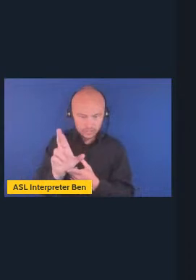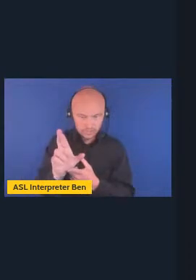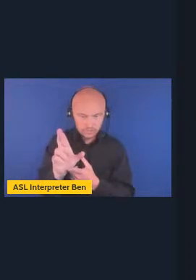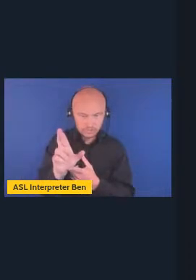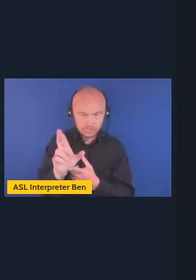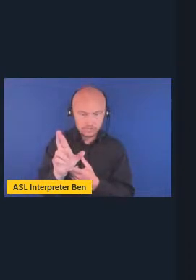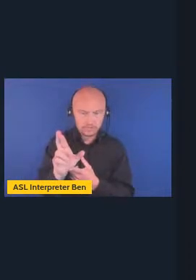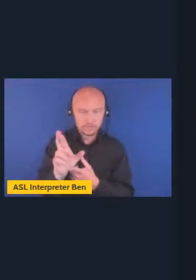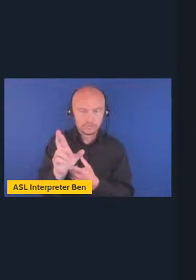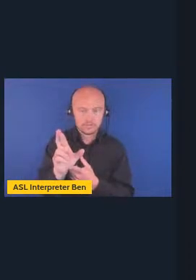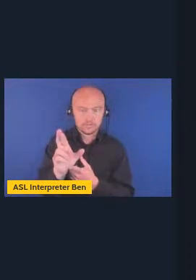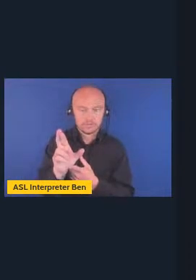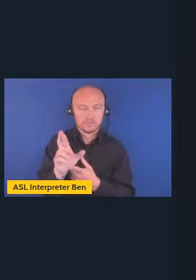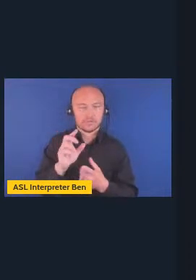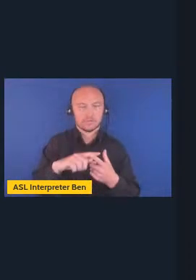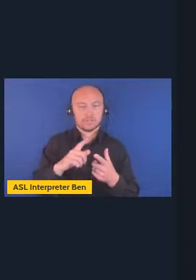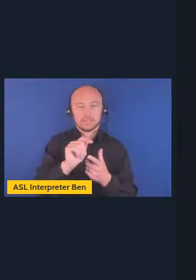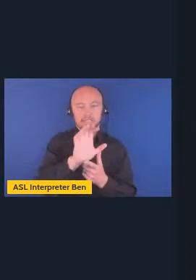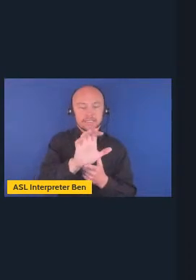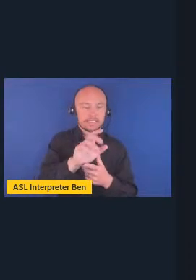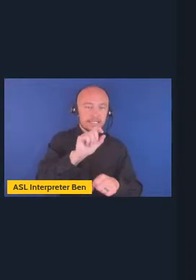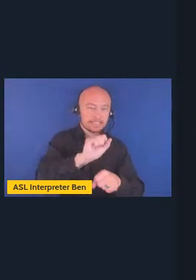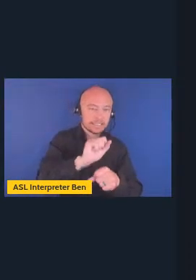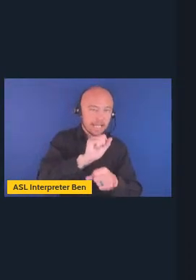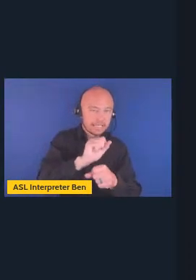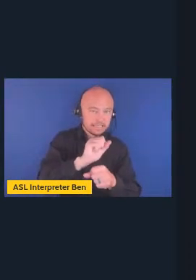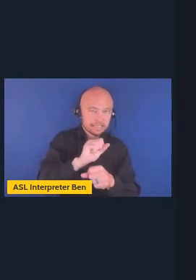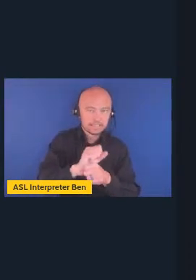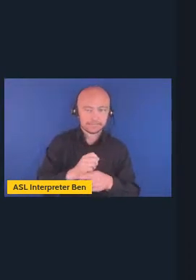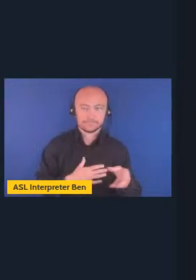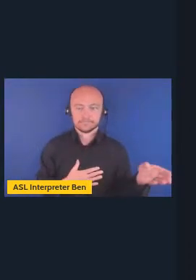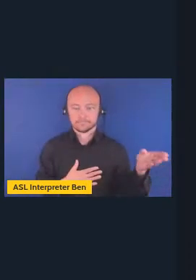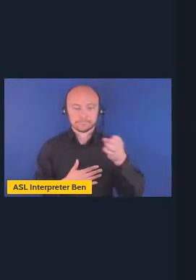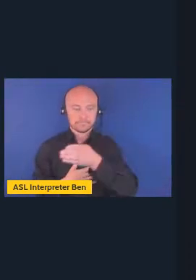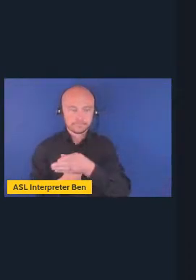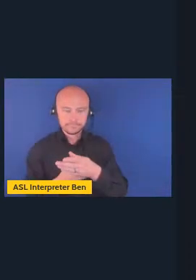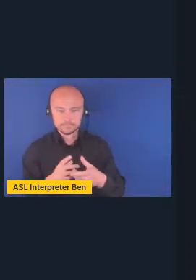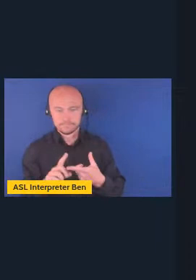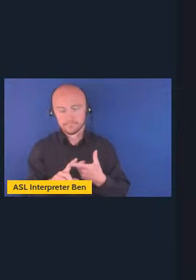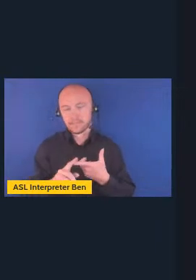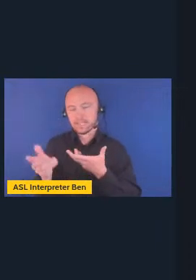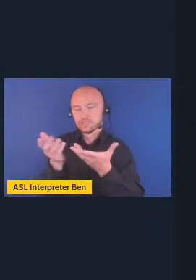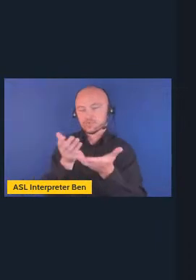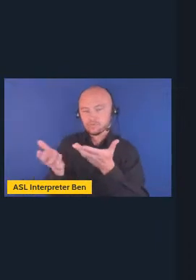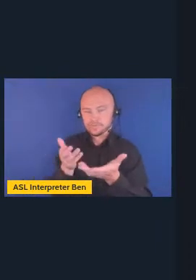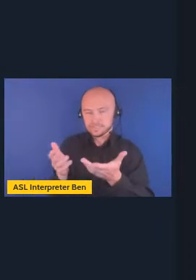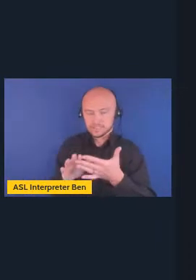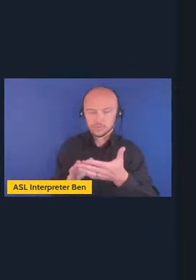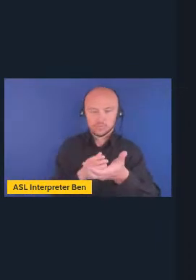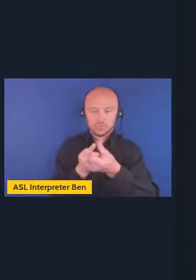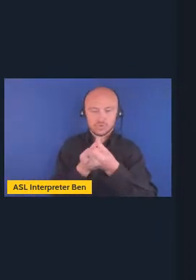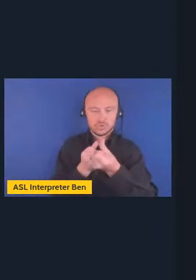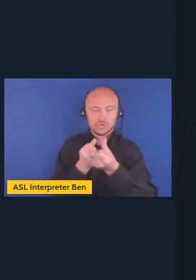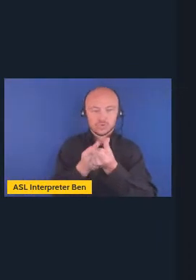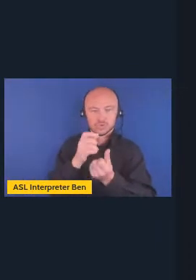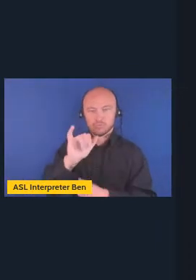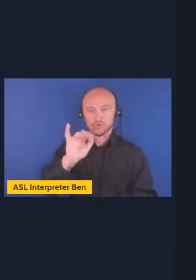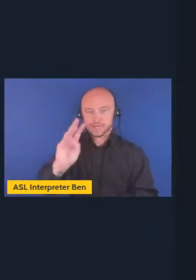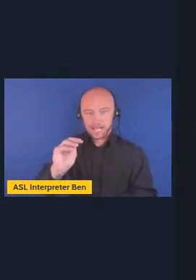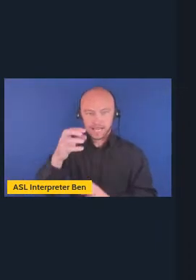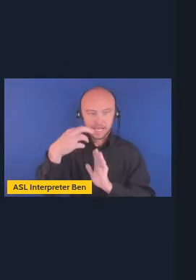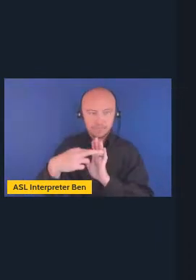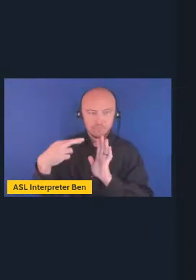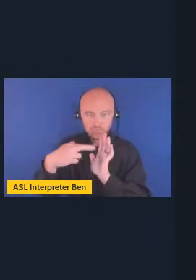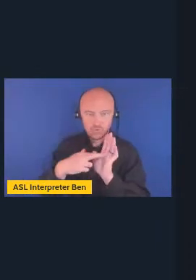ECS service, ECS task definition, and the external service with the supported IAM roles